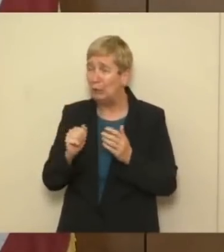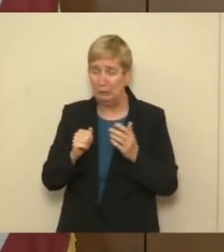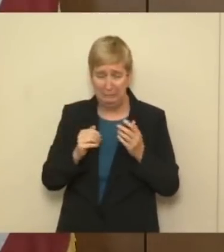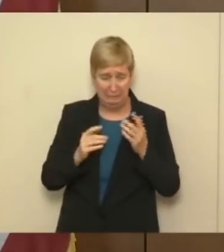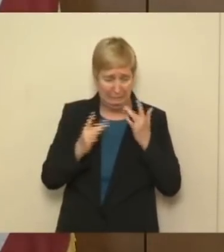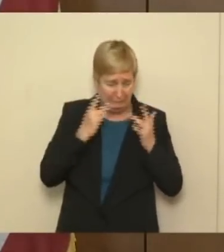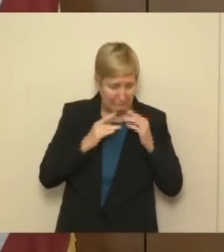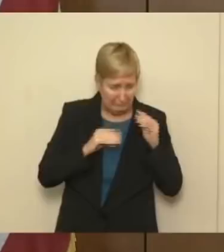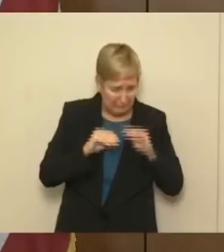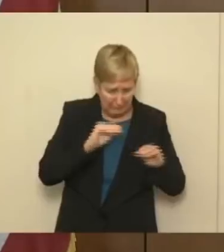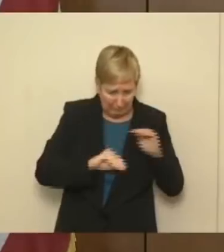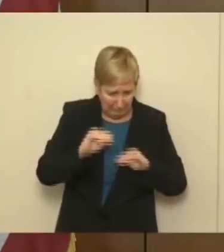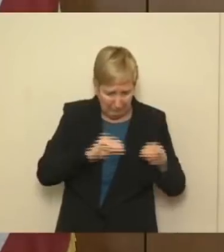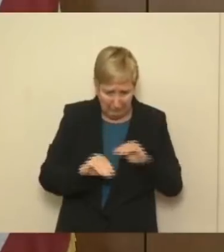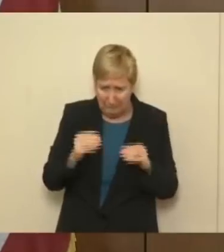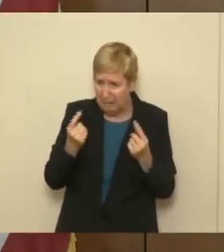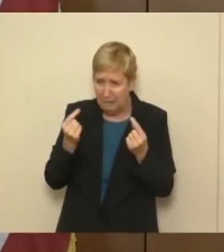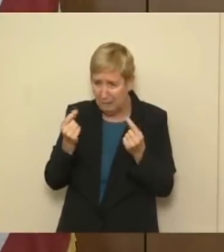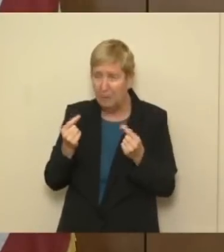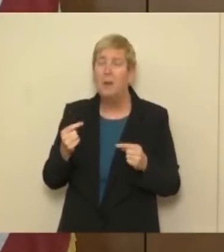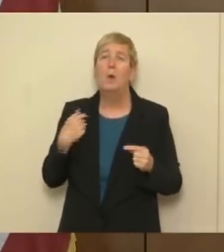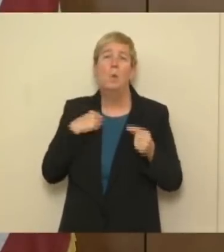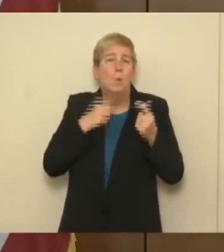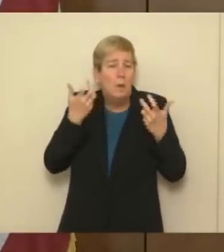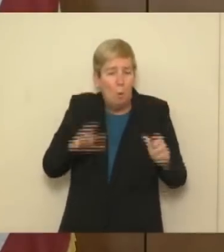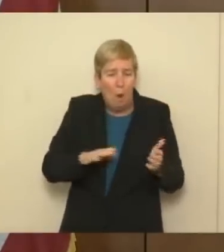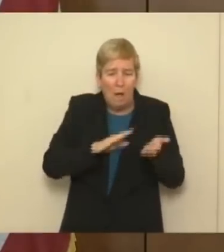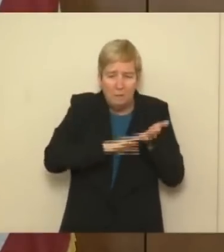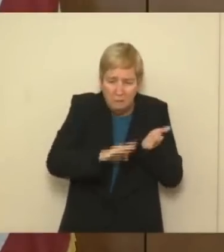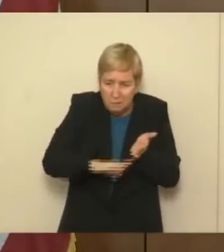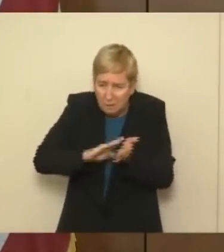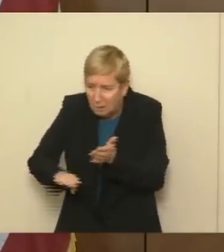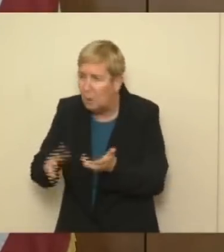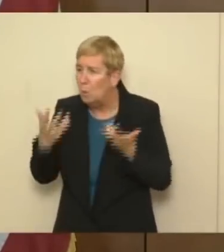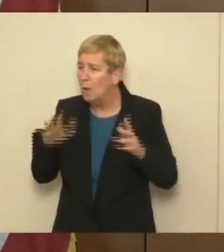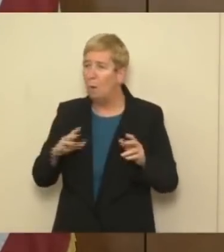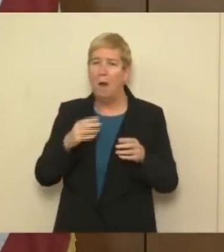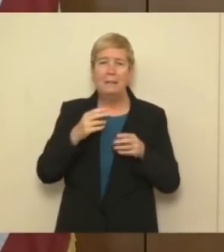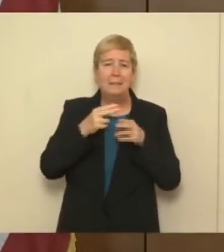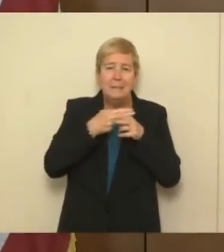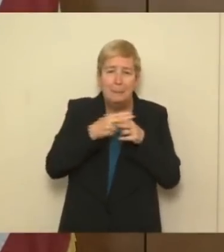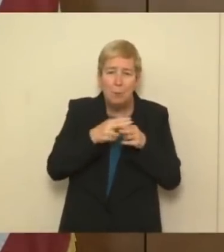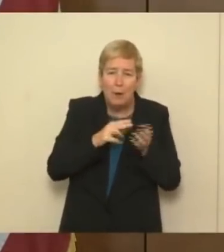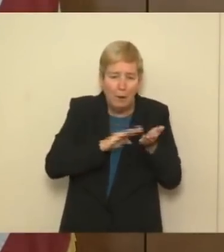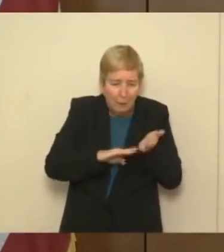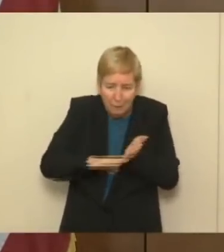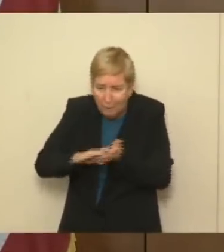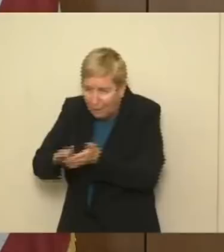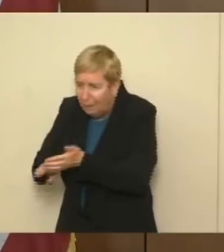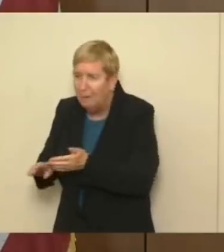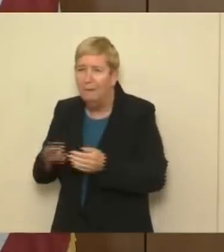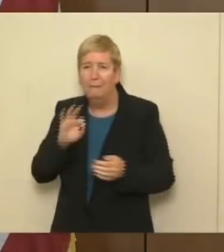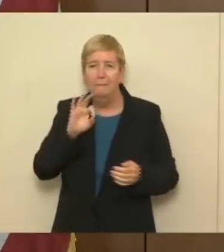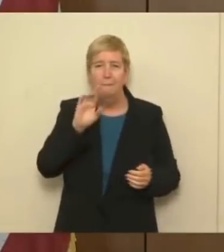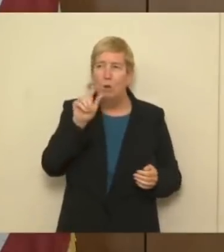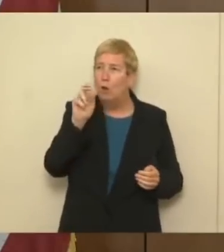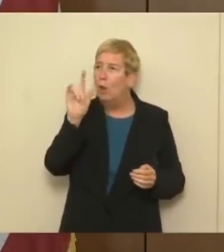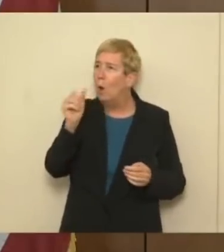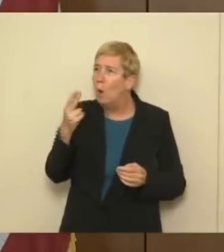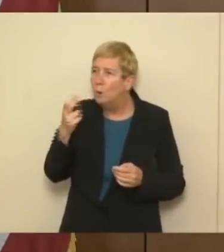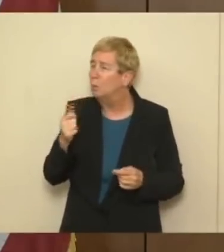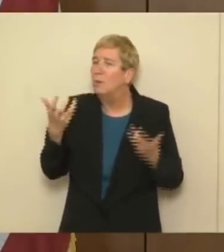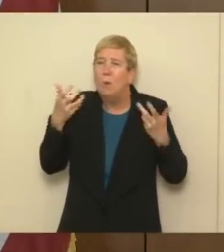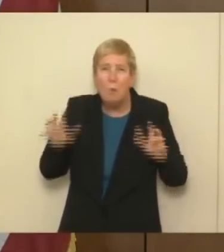in the context of we don't want massive layoffs and furloughs. That's not good for the economy. We want to meet, right, our public